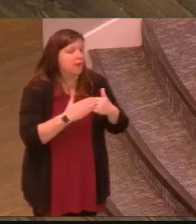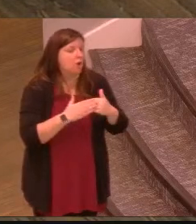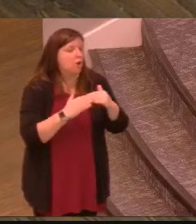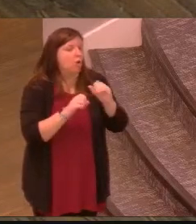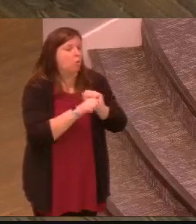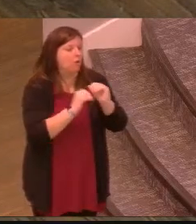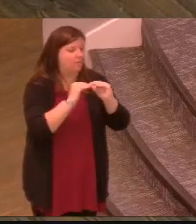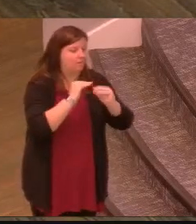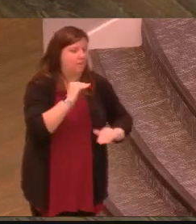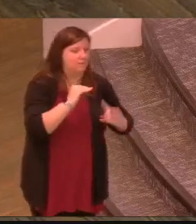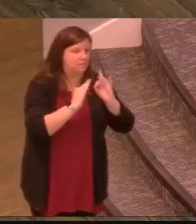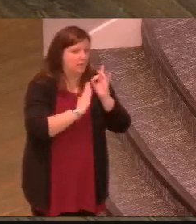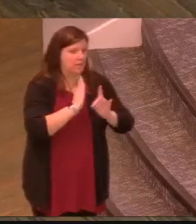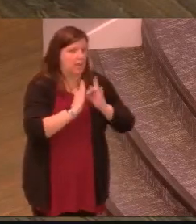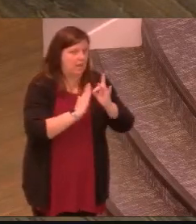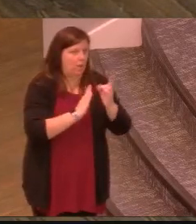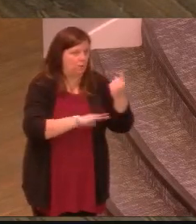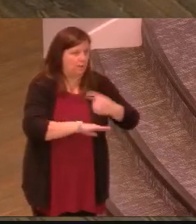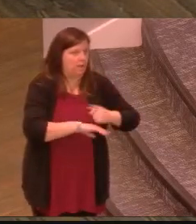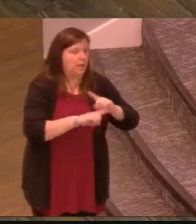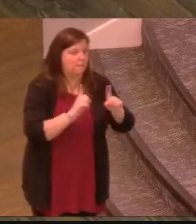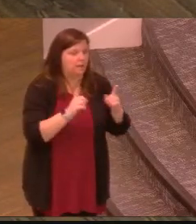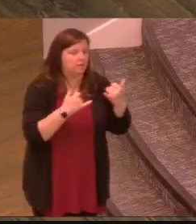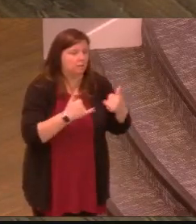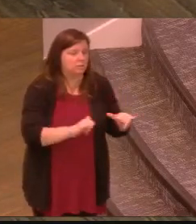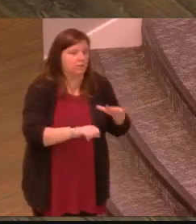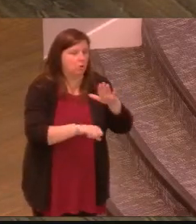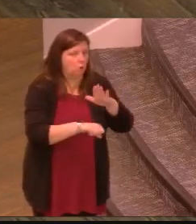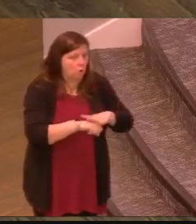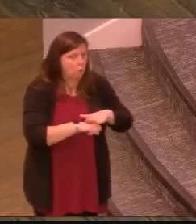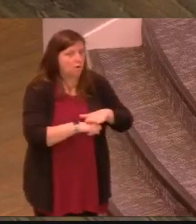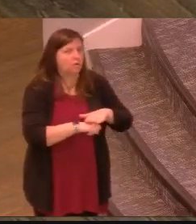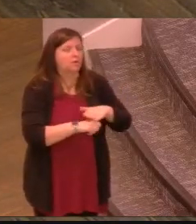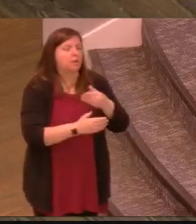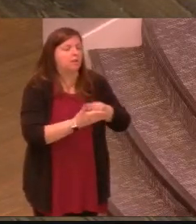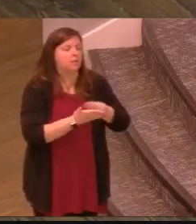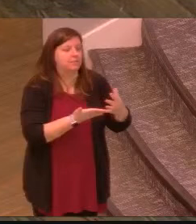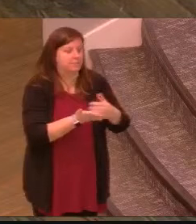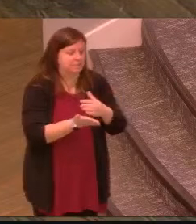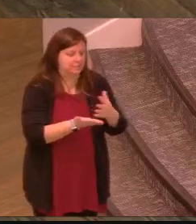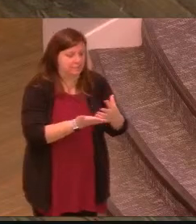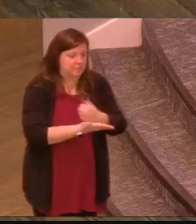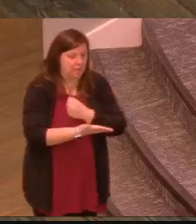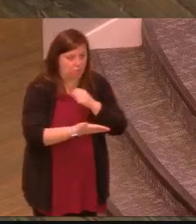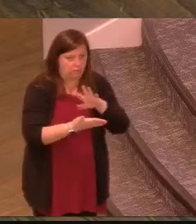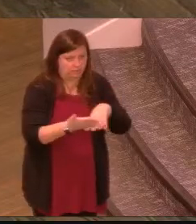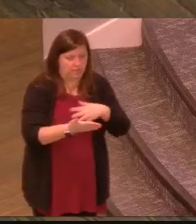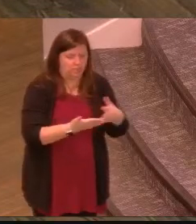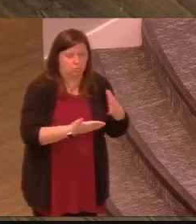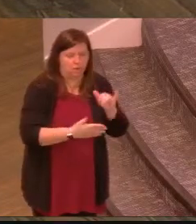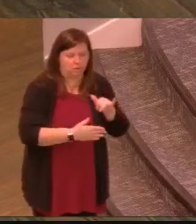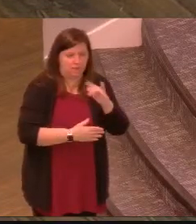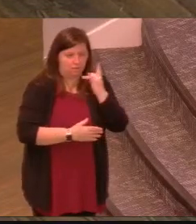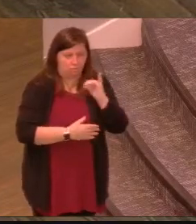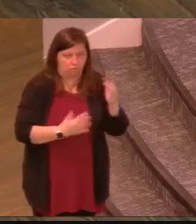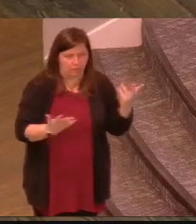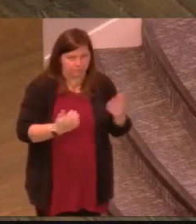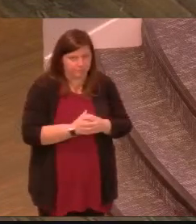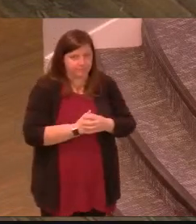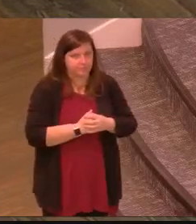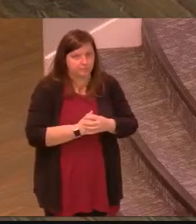day, but they are also on the salary schedule. And what that looks like on the salary schedule